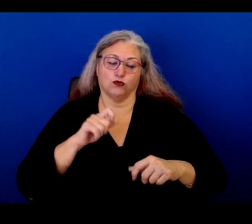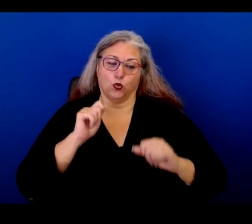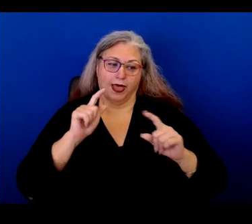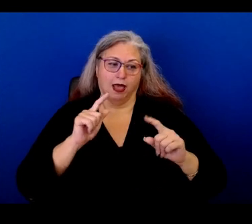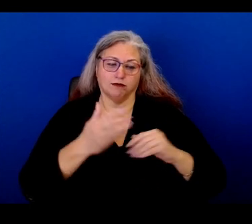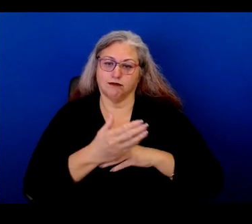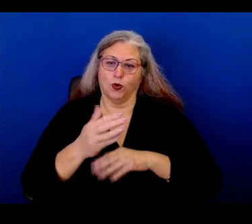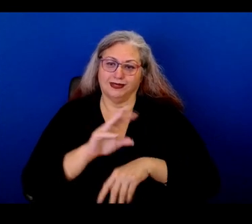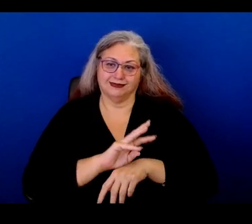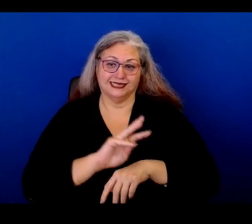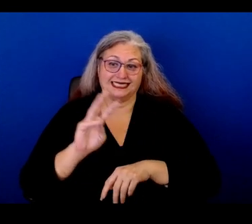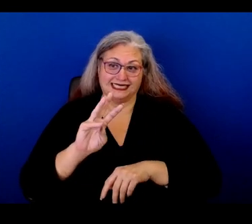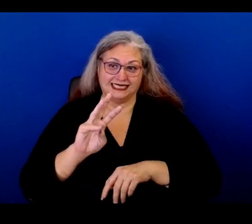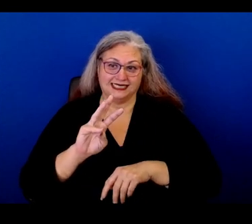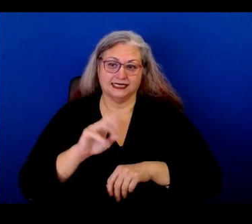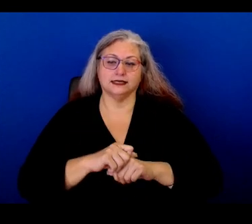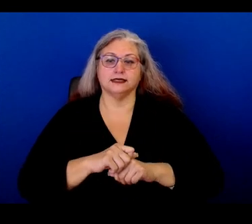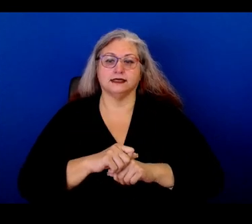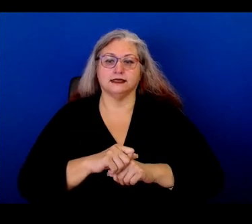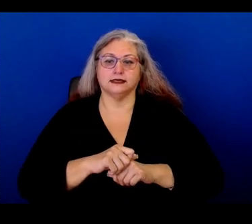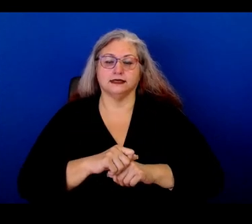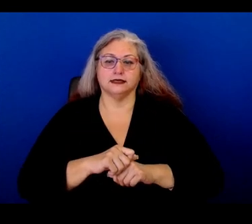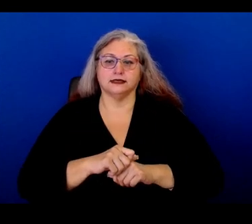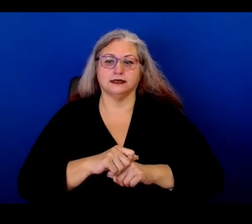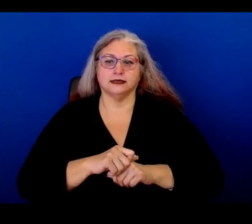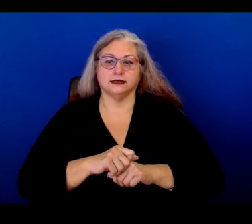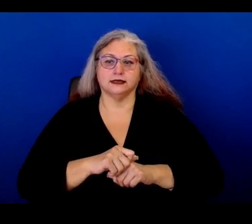at 6 a.m. and take